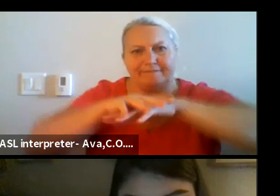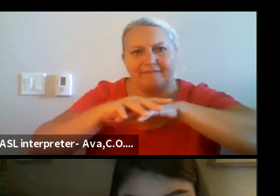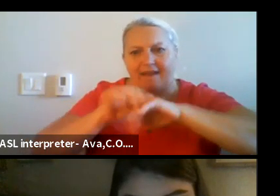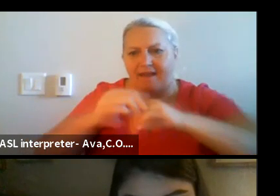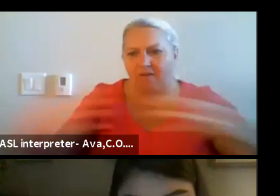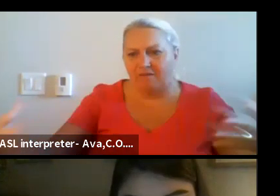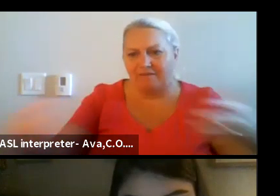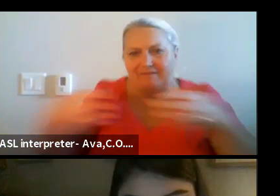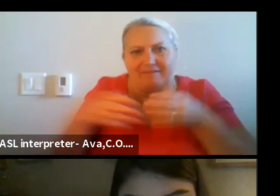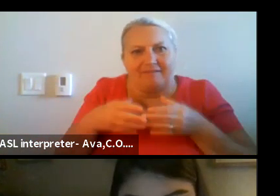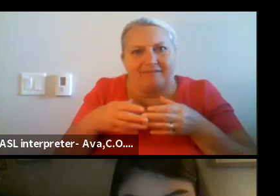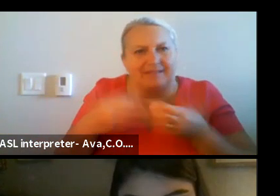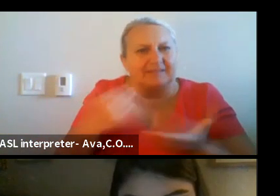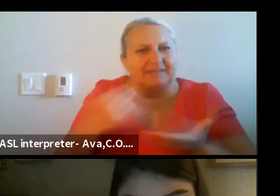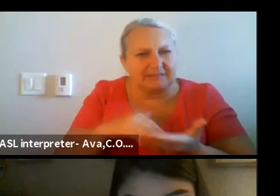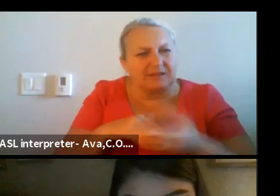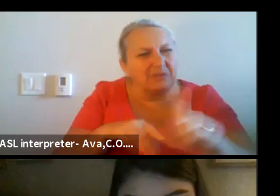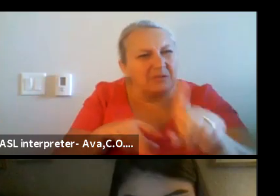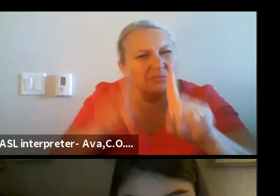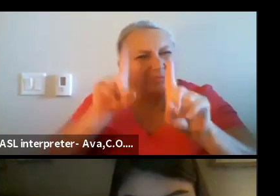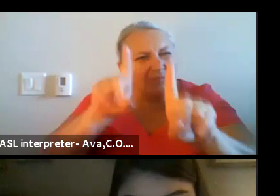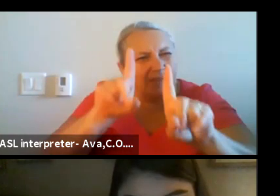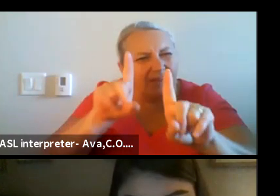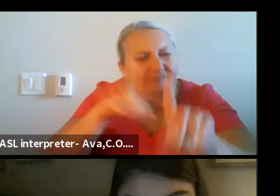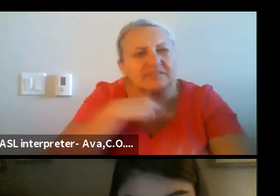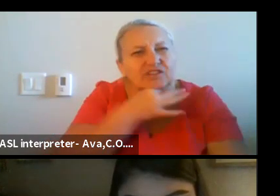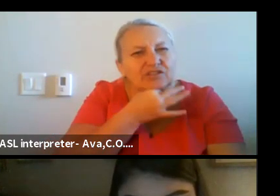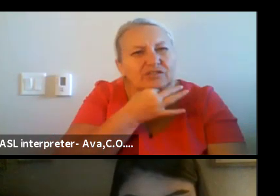etc. But how do we know when?